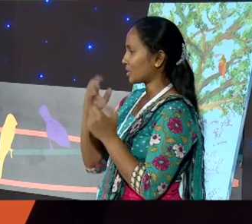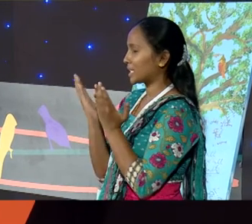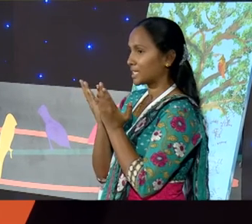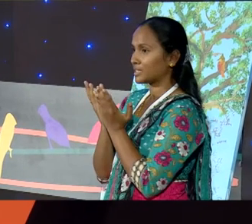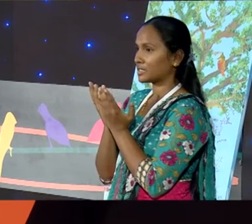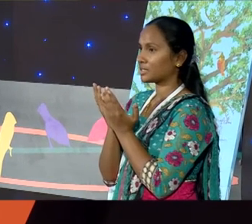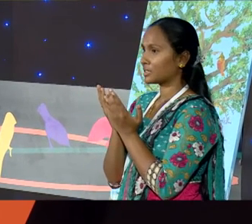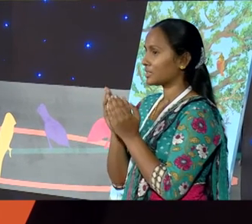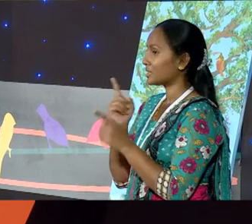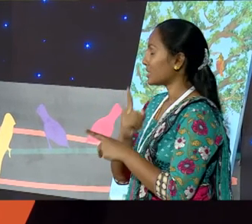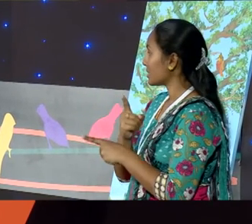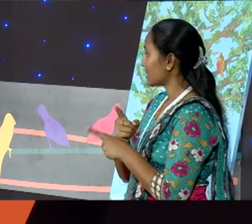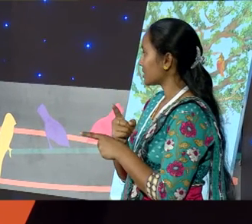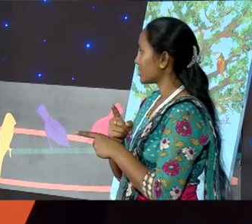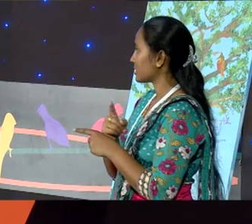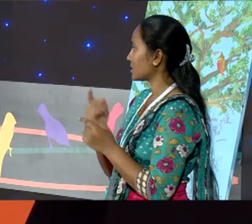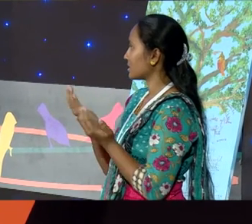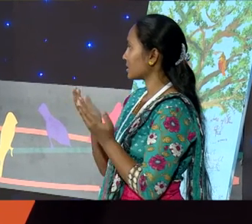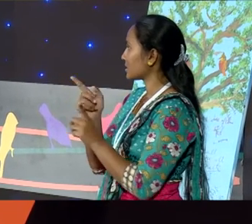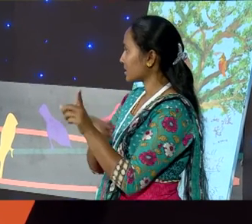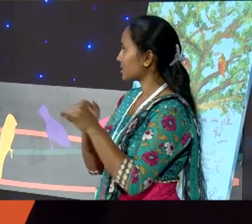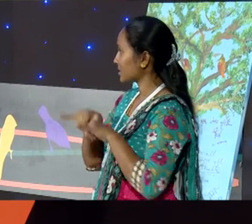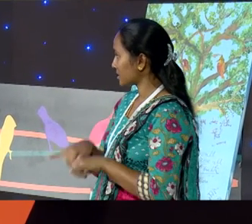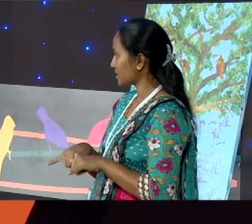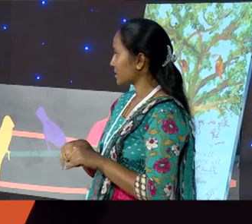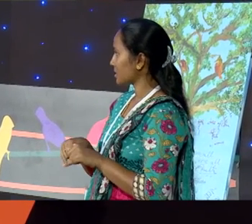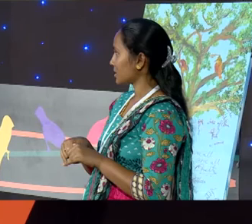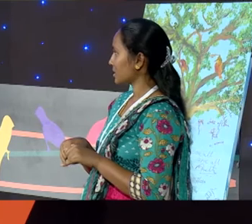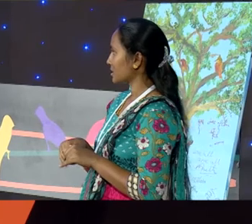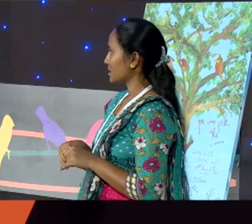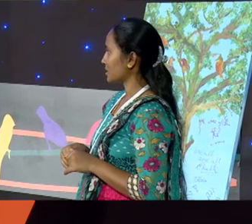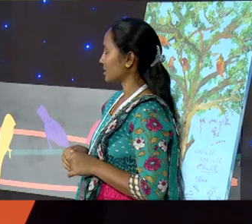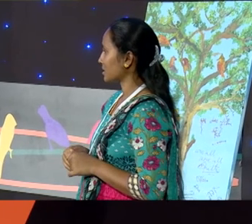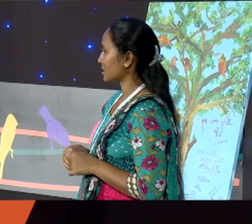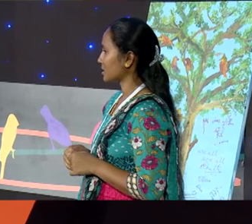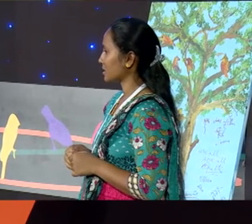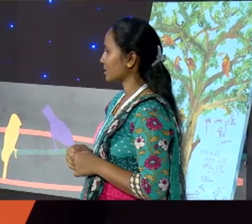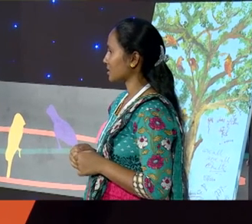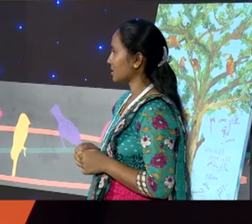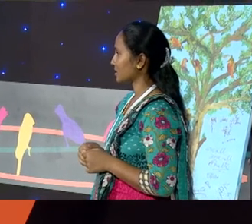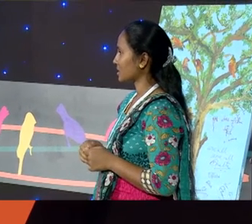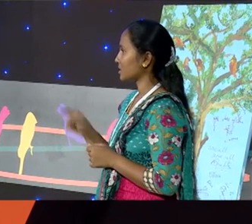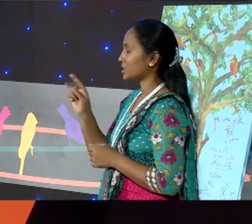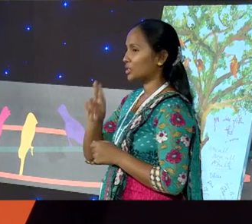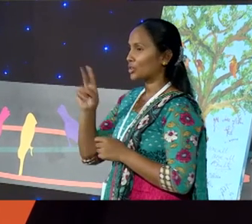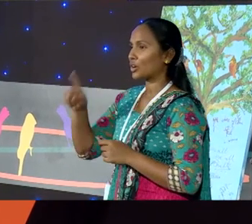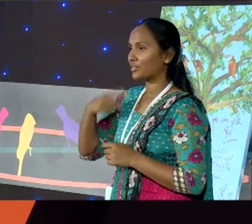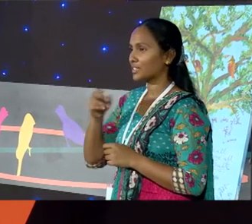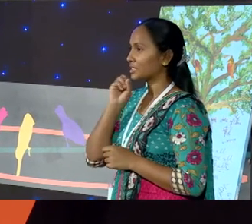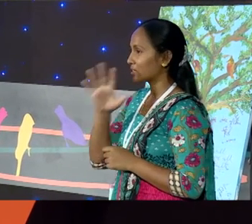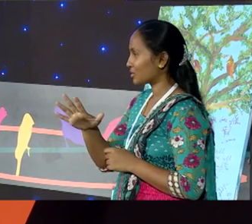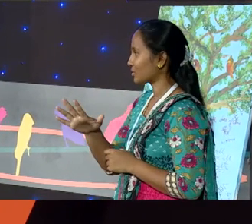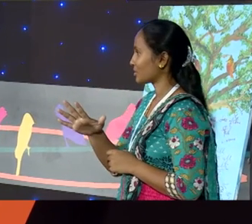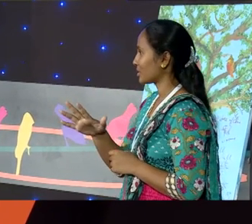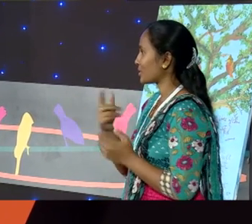mother, let's make Nipun stay back a year in the class because his handwriting is not very readable. And she used to always tell them that if you're going to promote